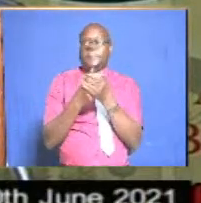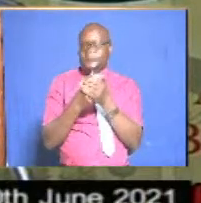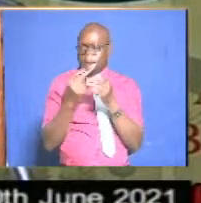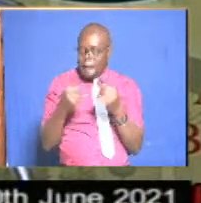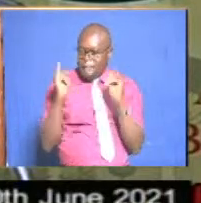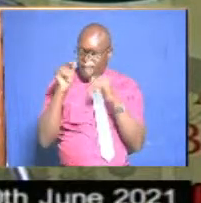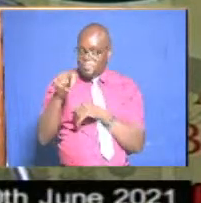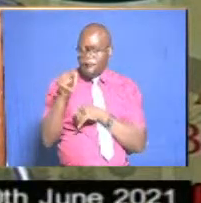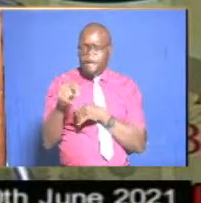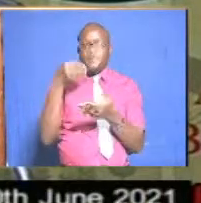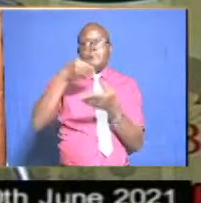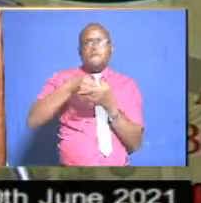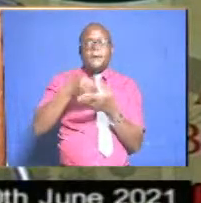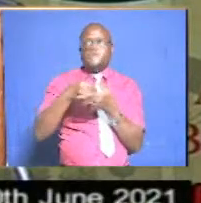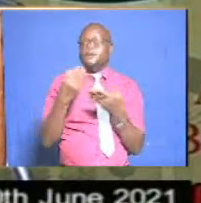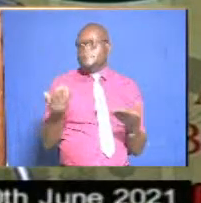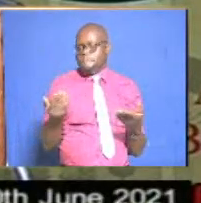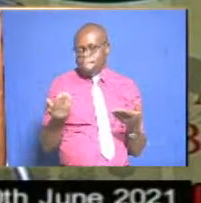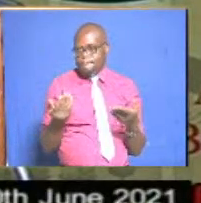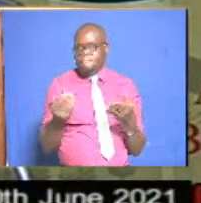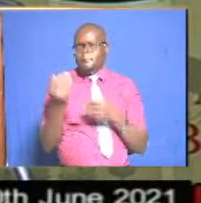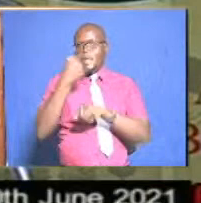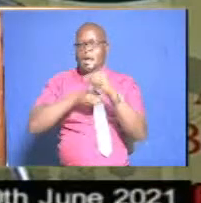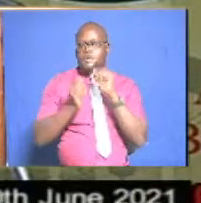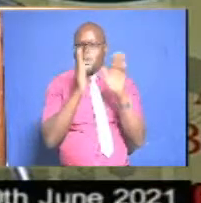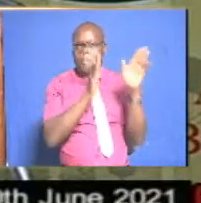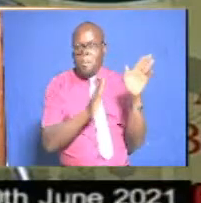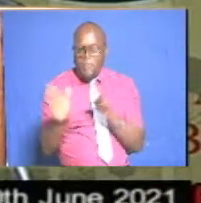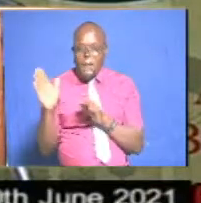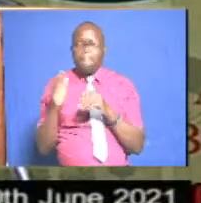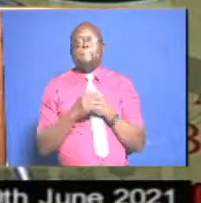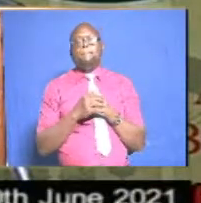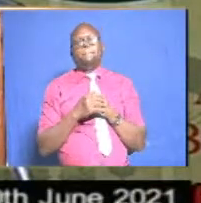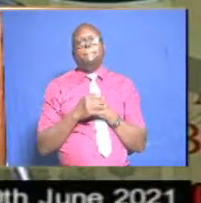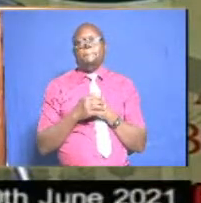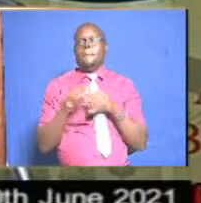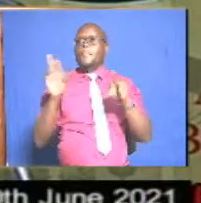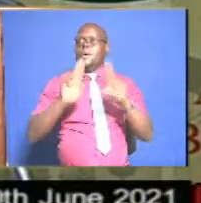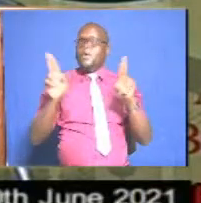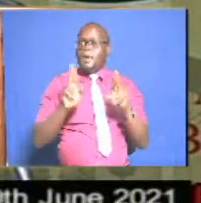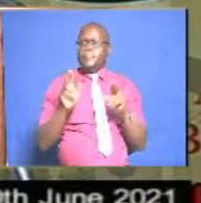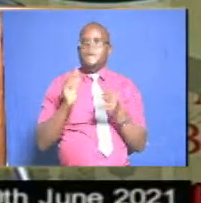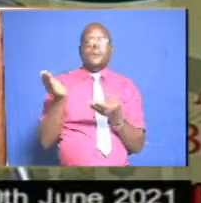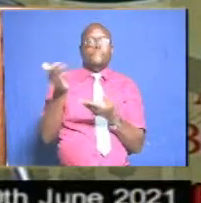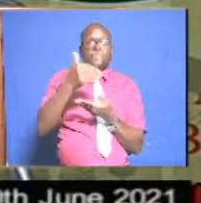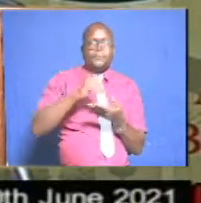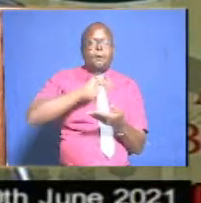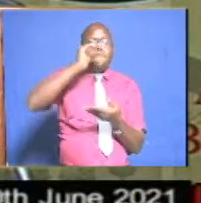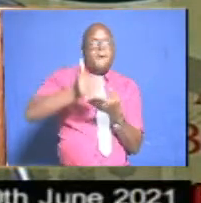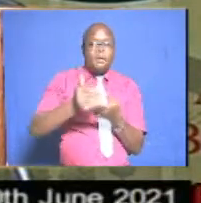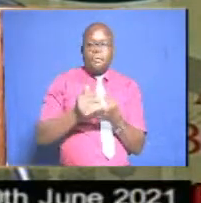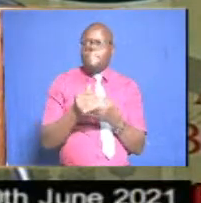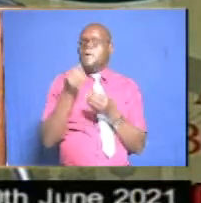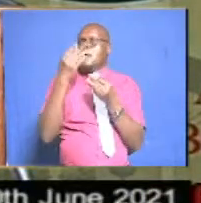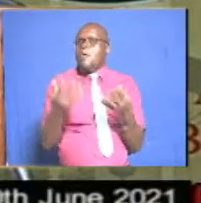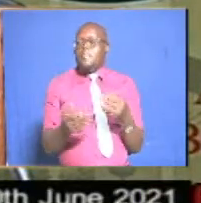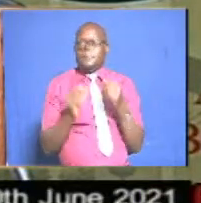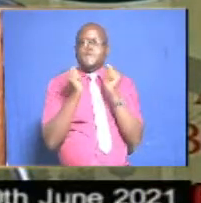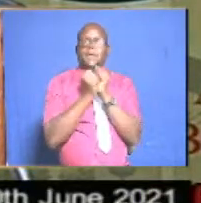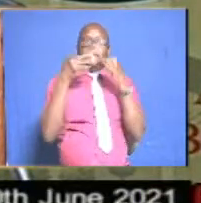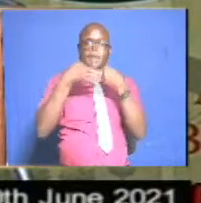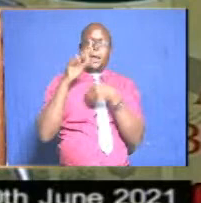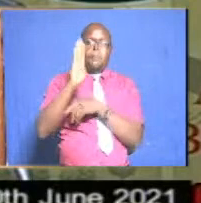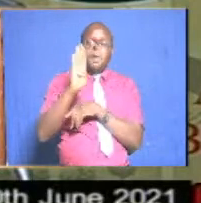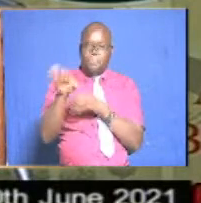the proposed financing locally led climate action program and already mobilized funding of shilling 18 billion